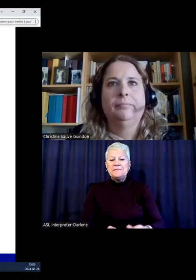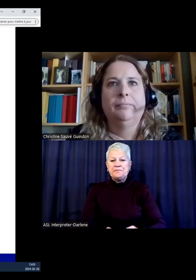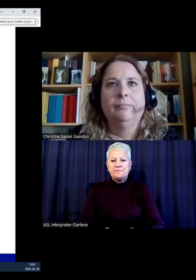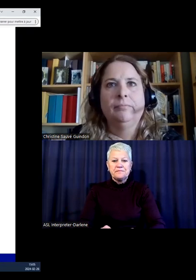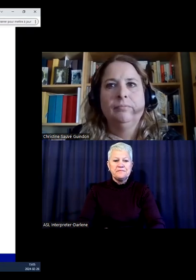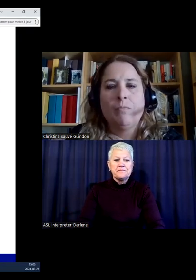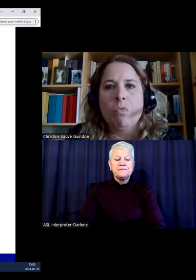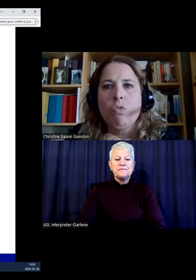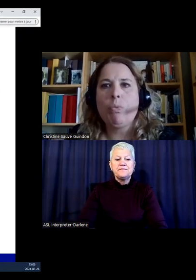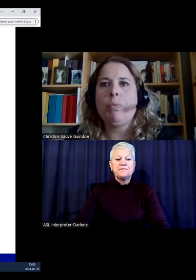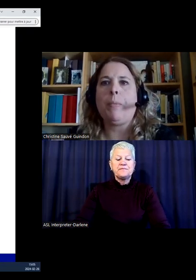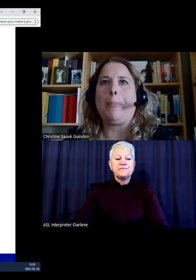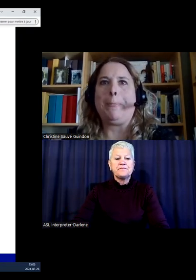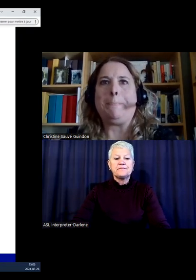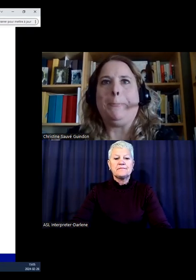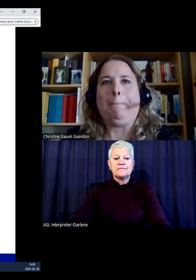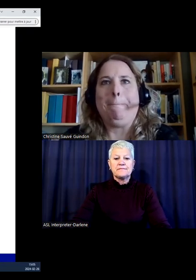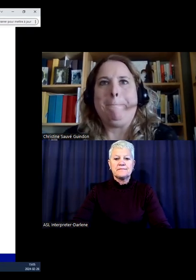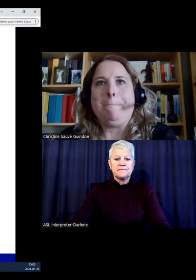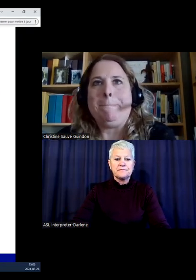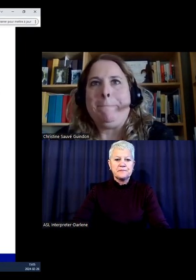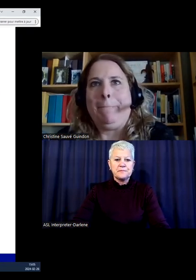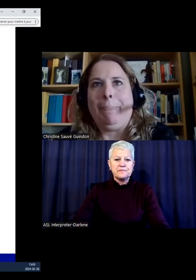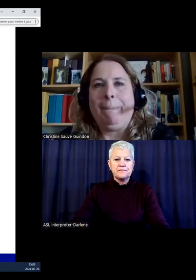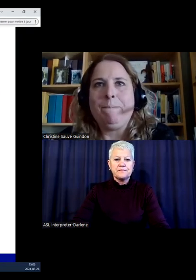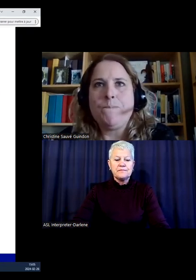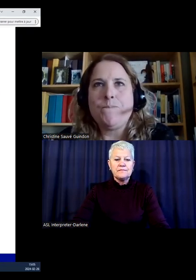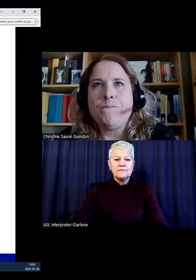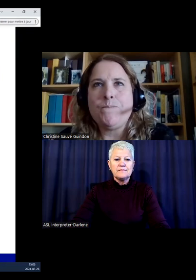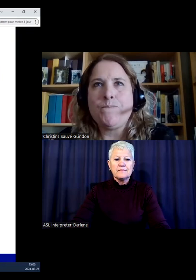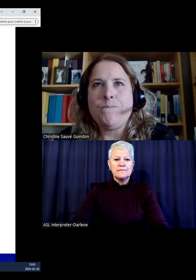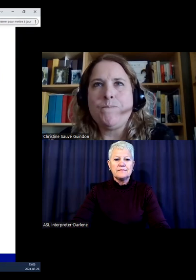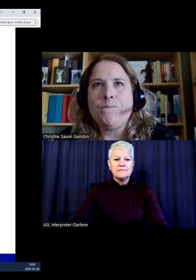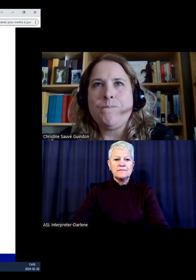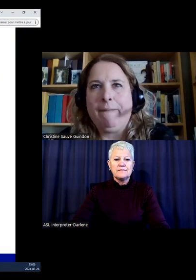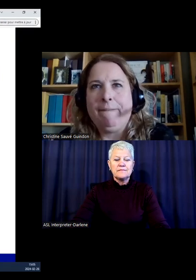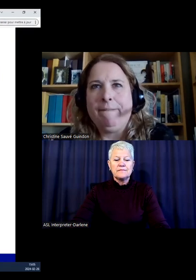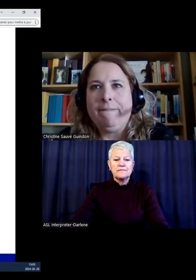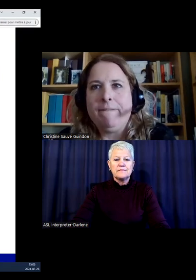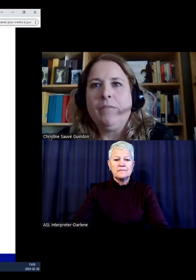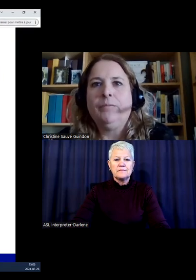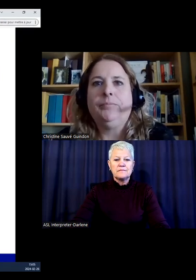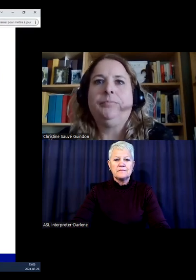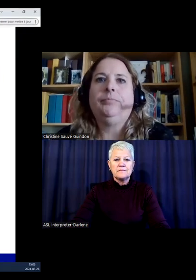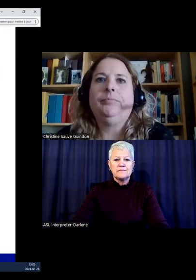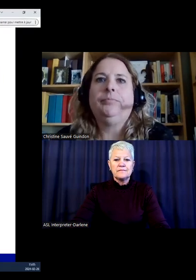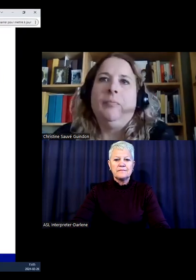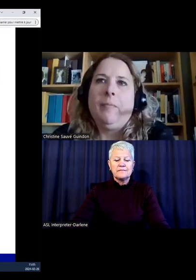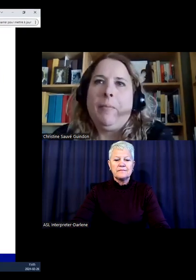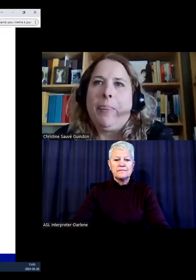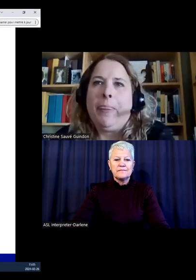And this week, his fascination has been door jams and how he could make sure the screws are